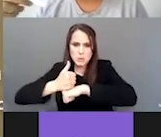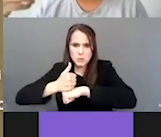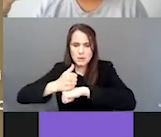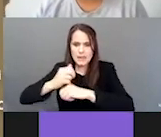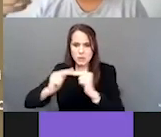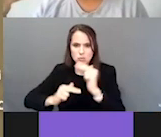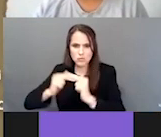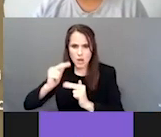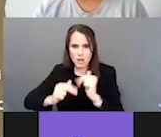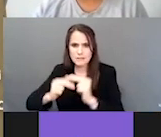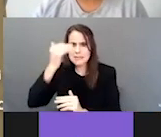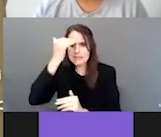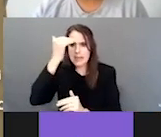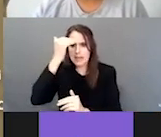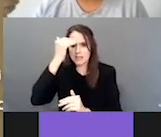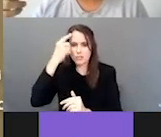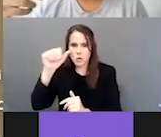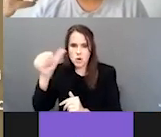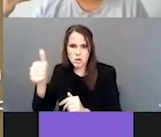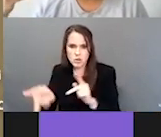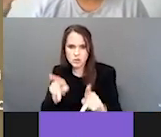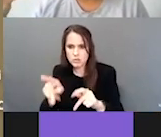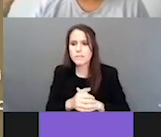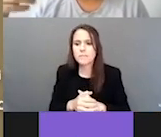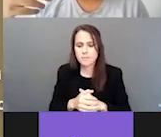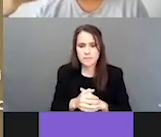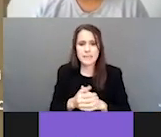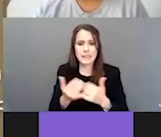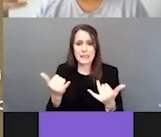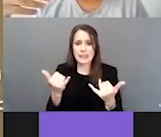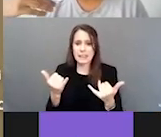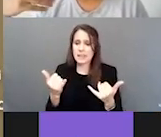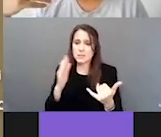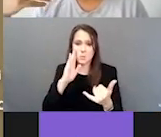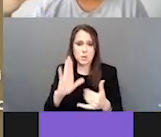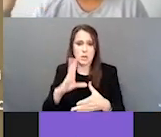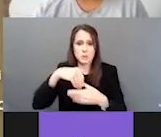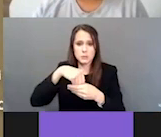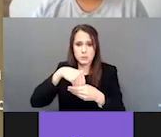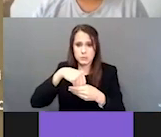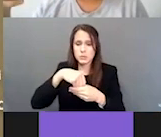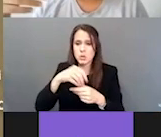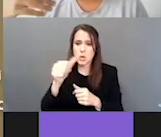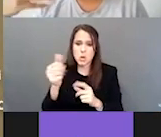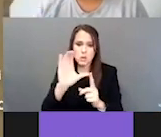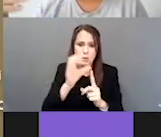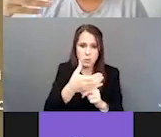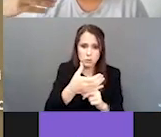construct knowledge of others, right? And this would include other